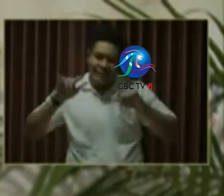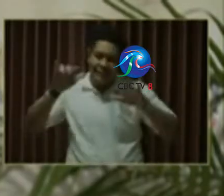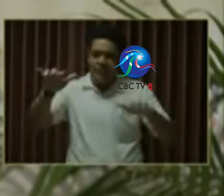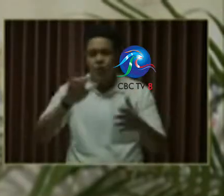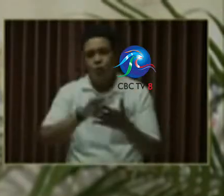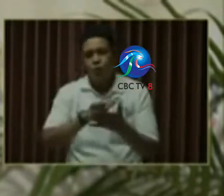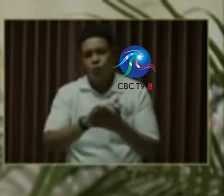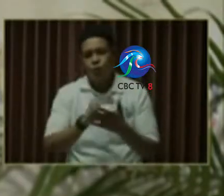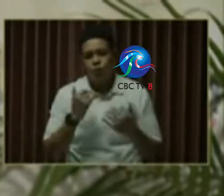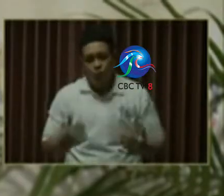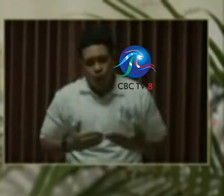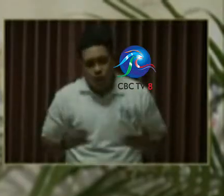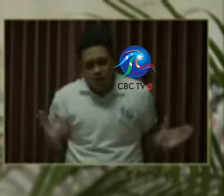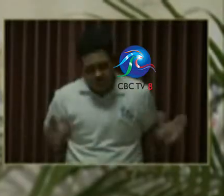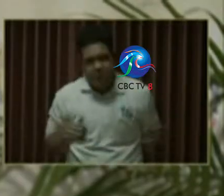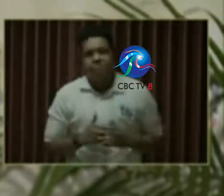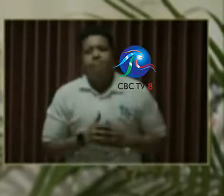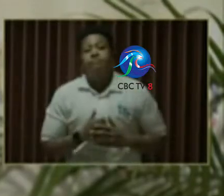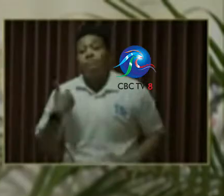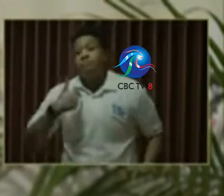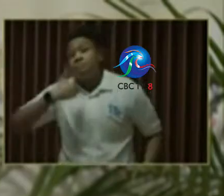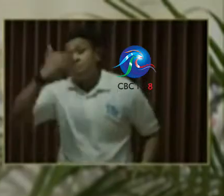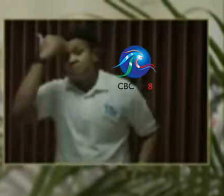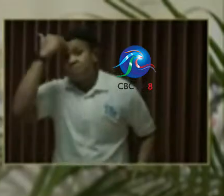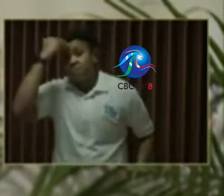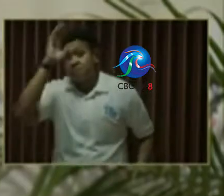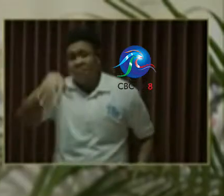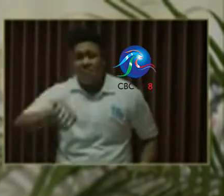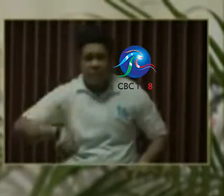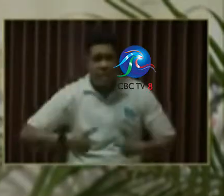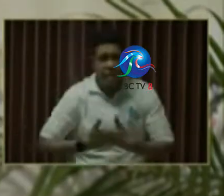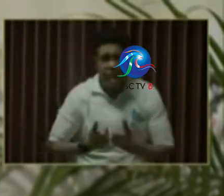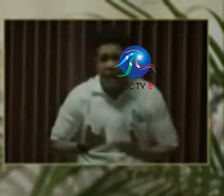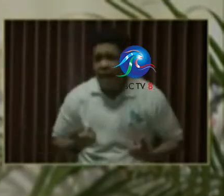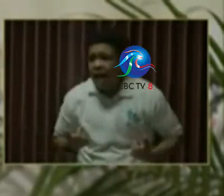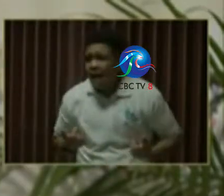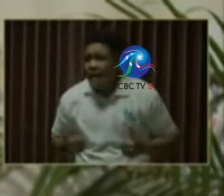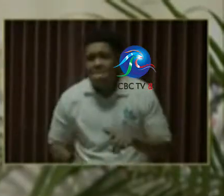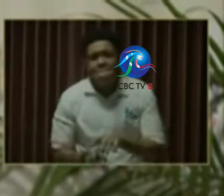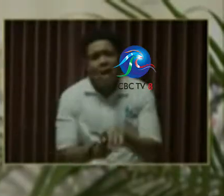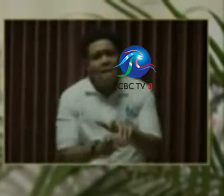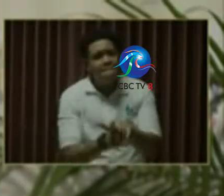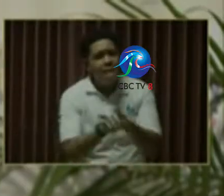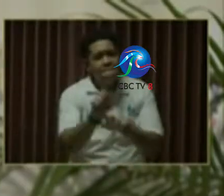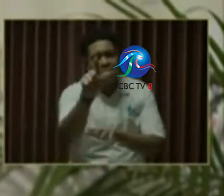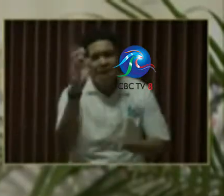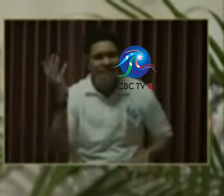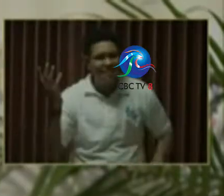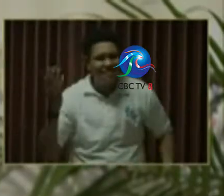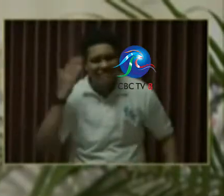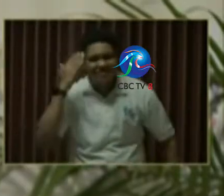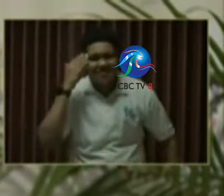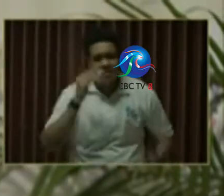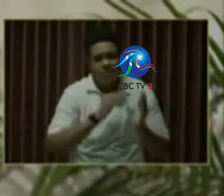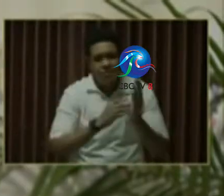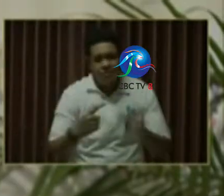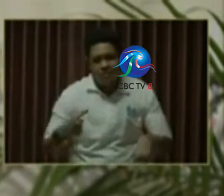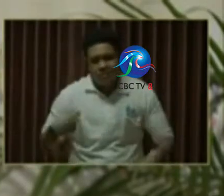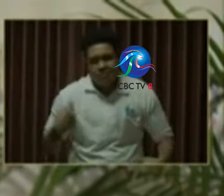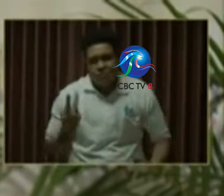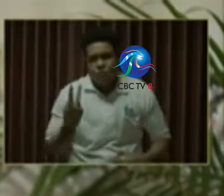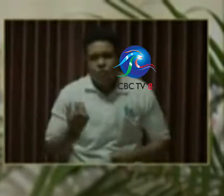environment. We know that there are going to be challenges. Your students have been out for almost